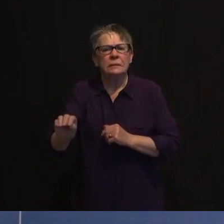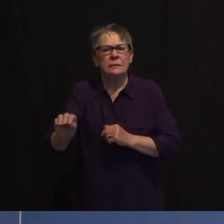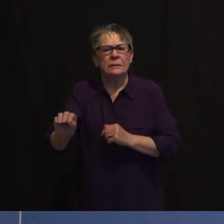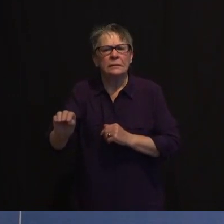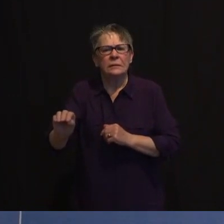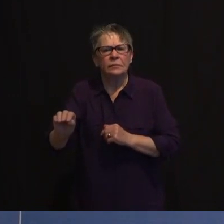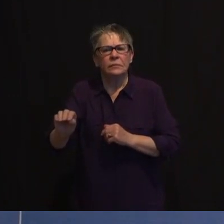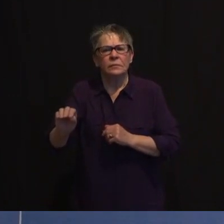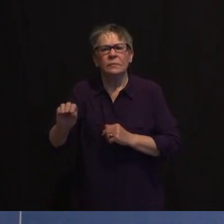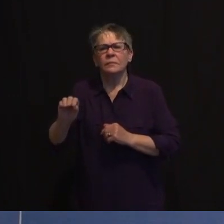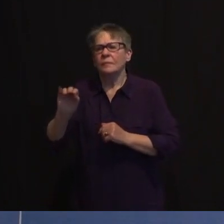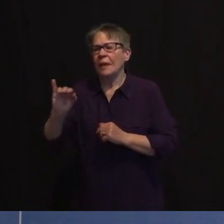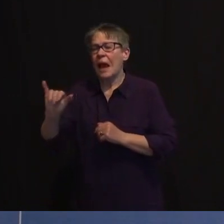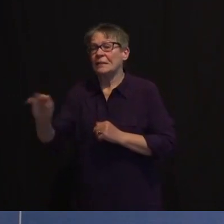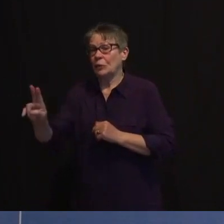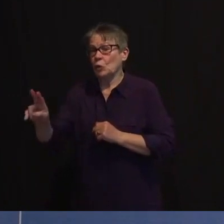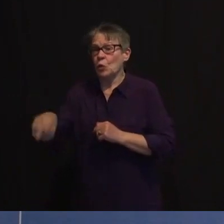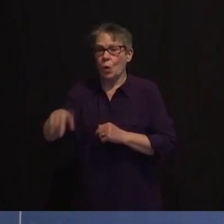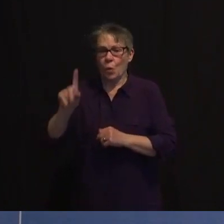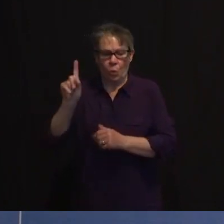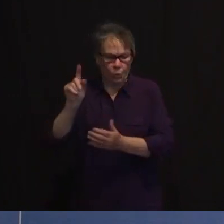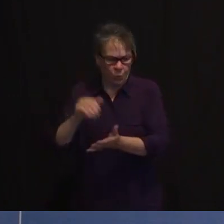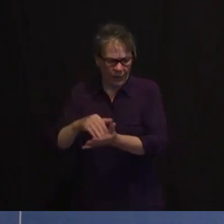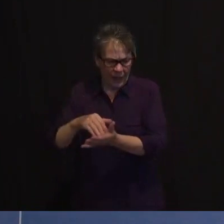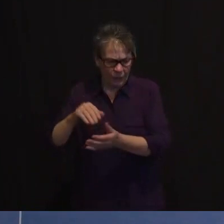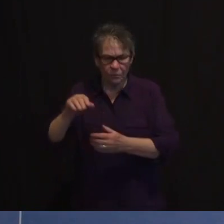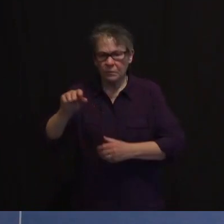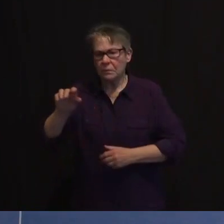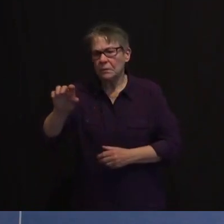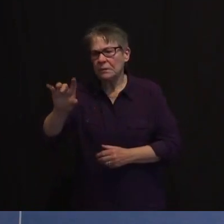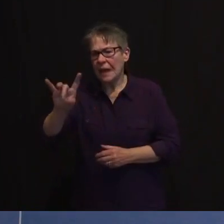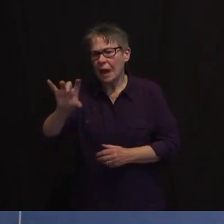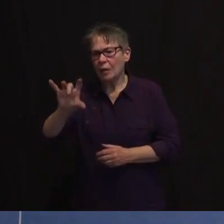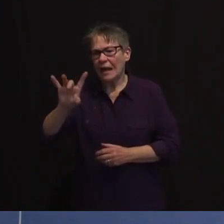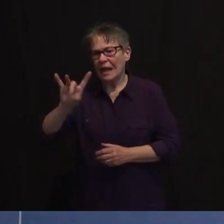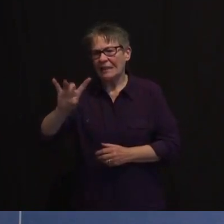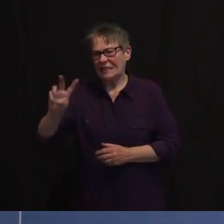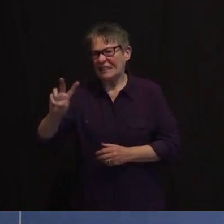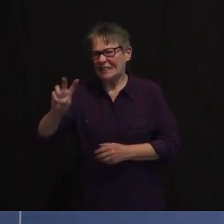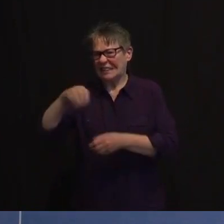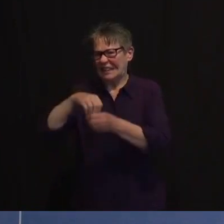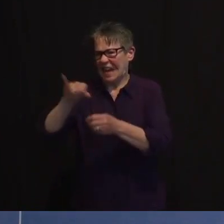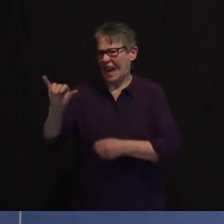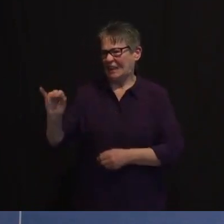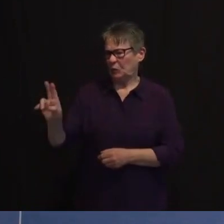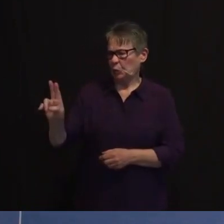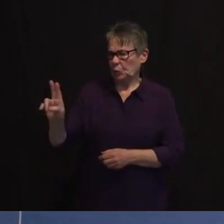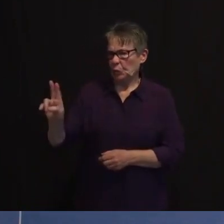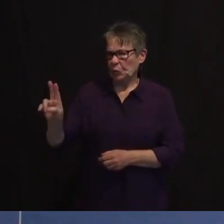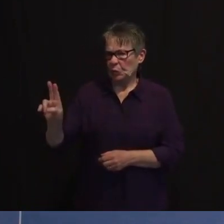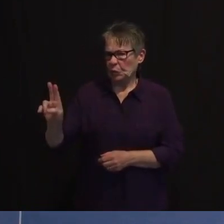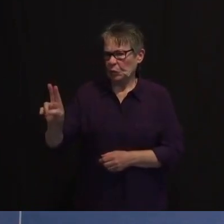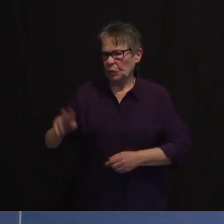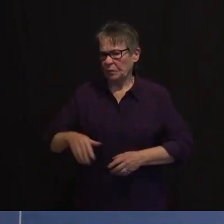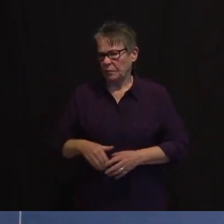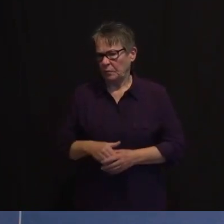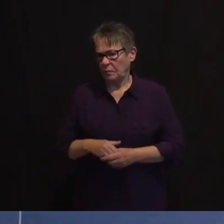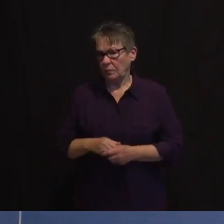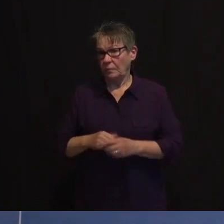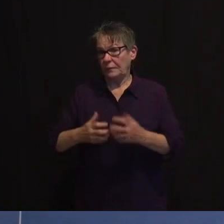1,611 of those individuals are on ventilators, about 85%. In the past few days, we've been as high as